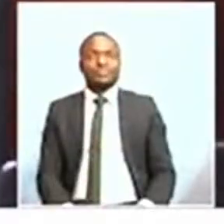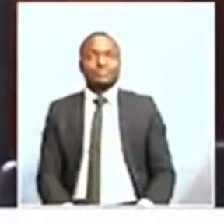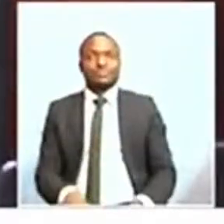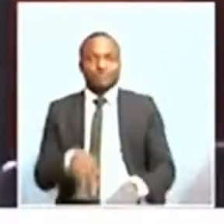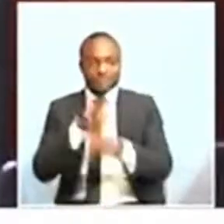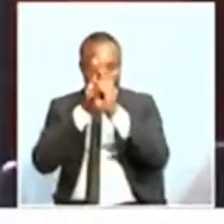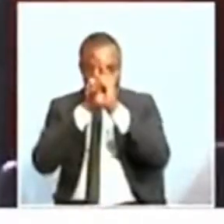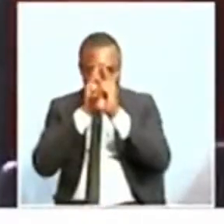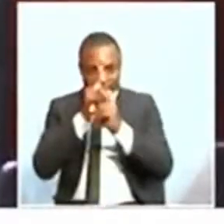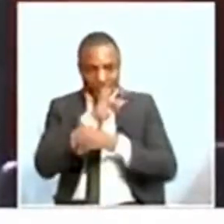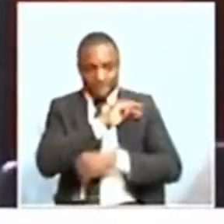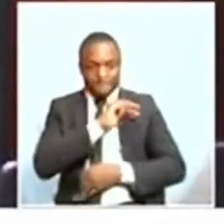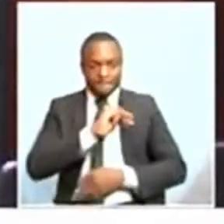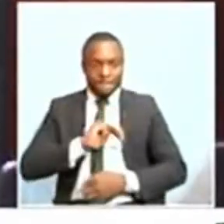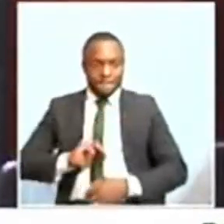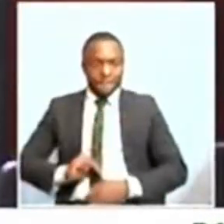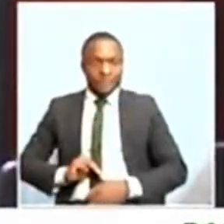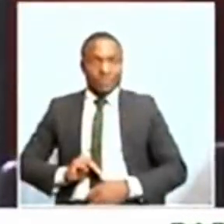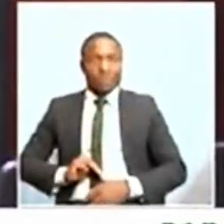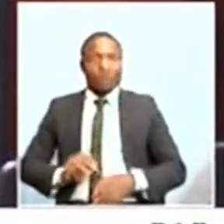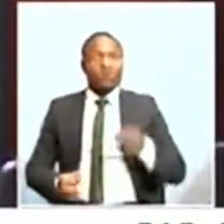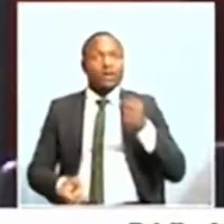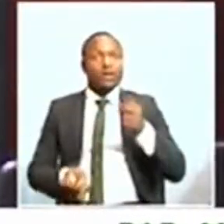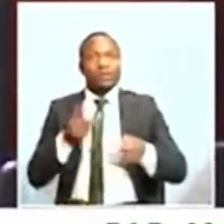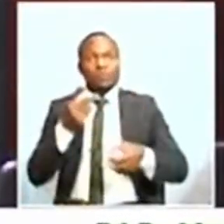you. The Honorable Member for Kabwata.